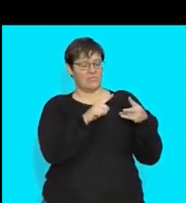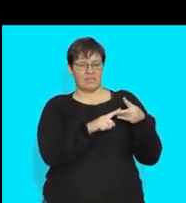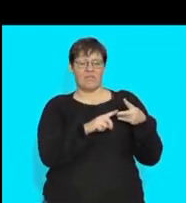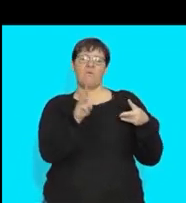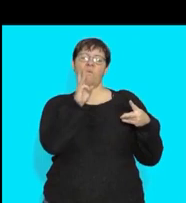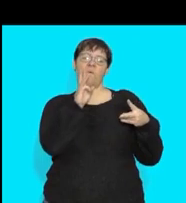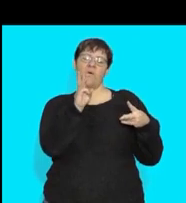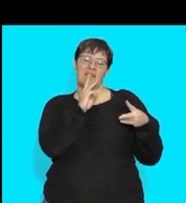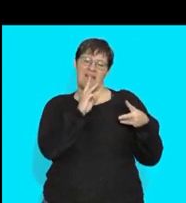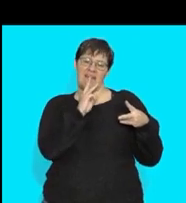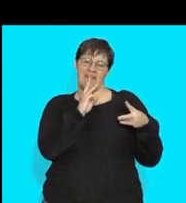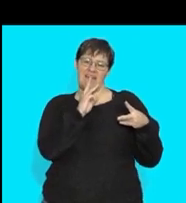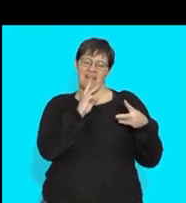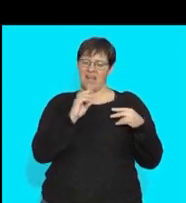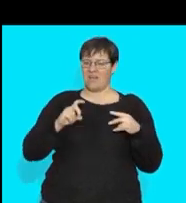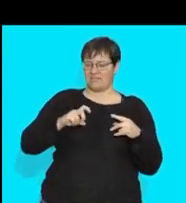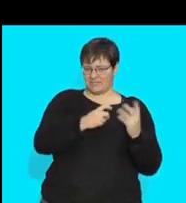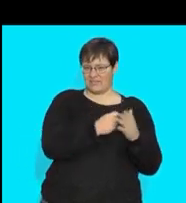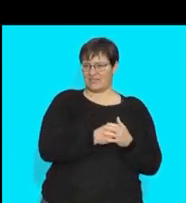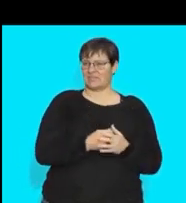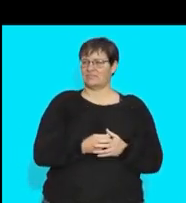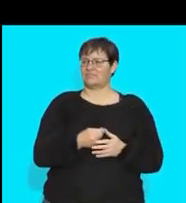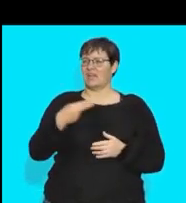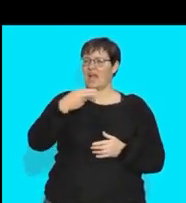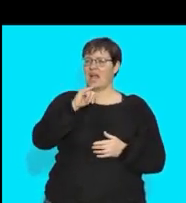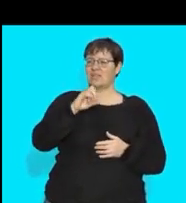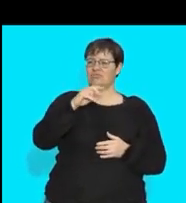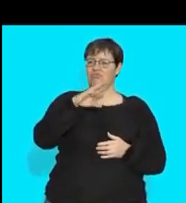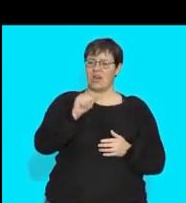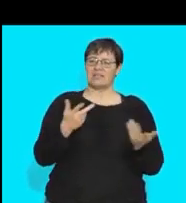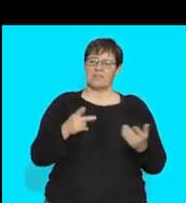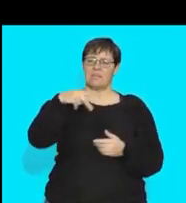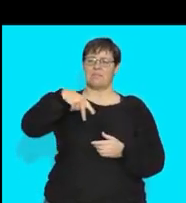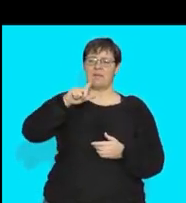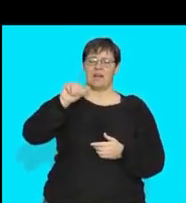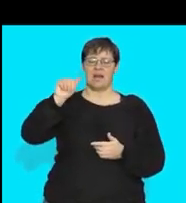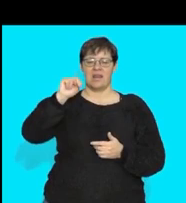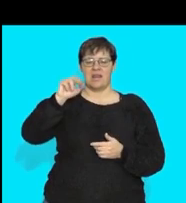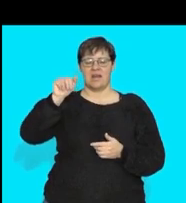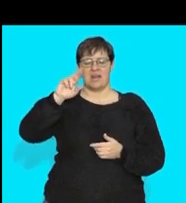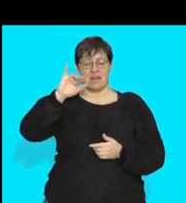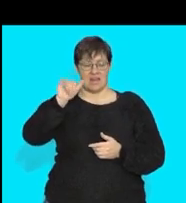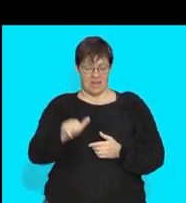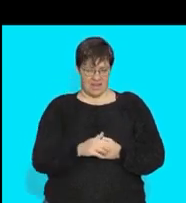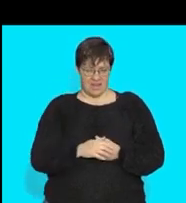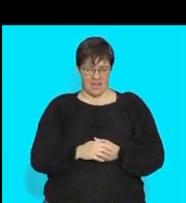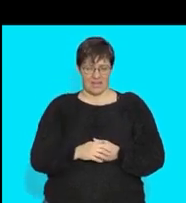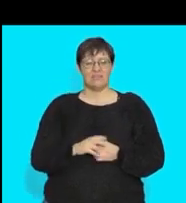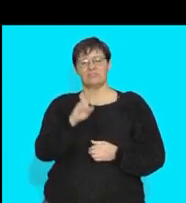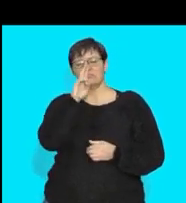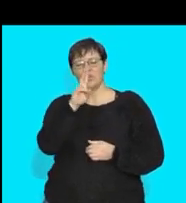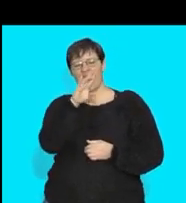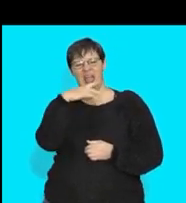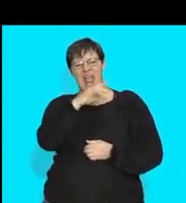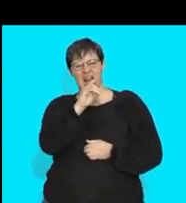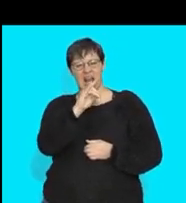simple water organisms, Hydra and a planaria. And again, you just would have been familiar with them when we